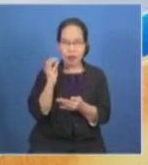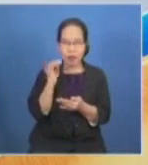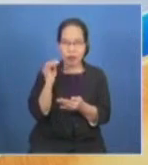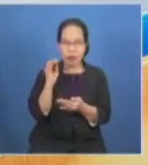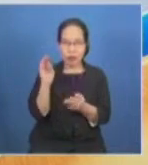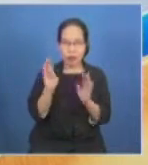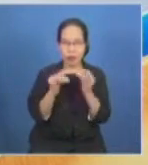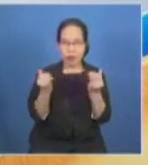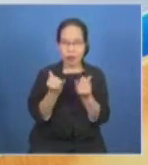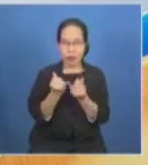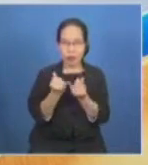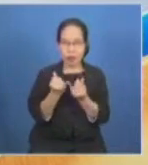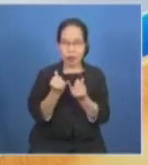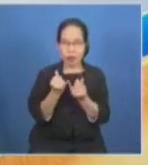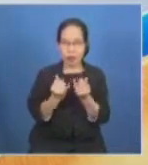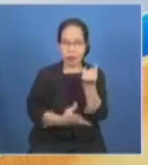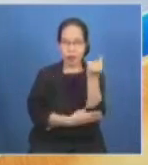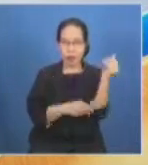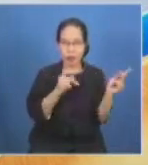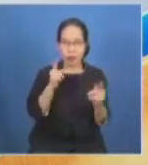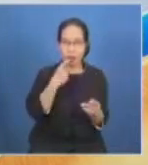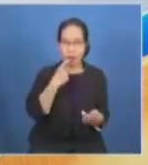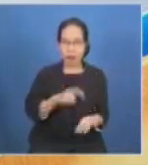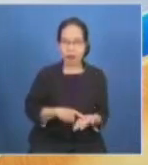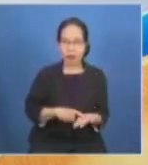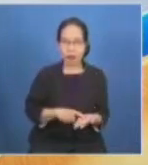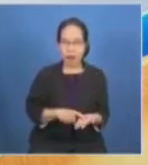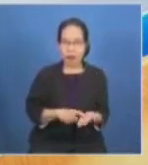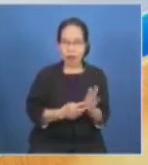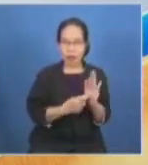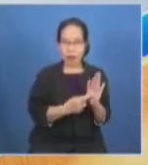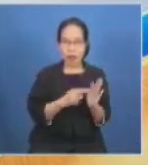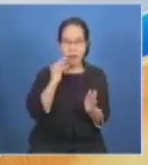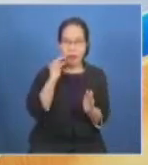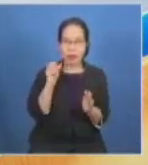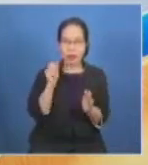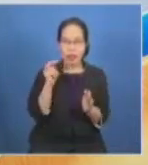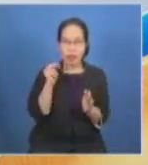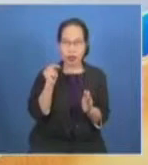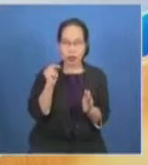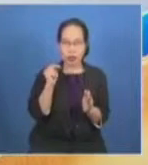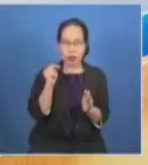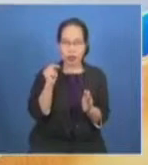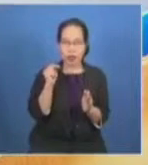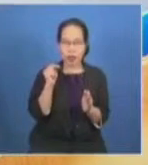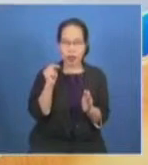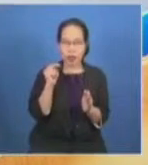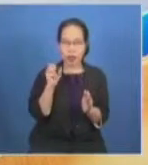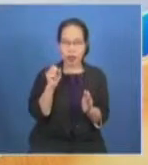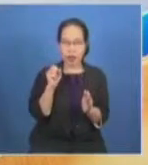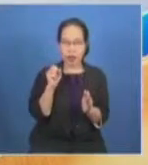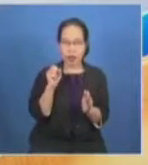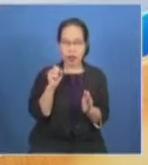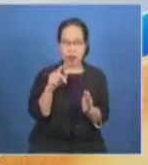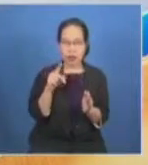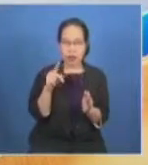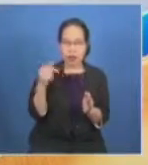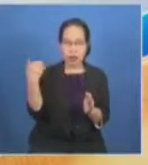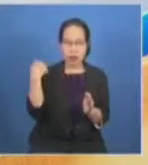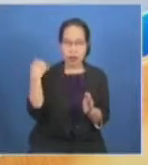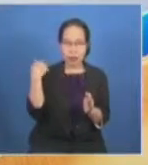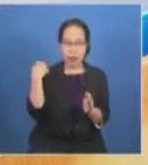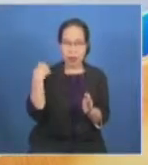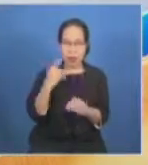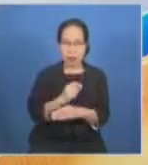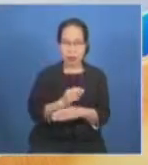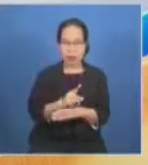Marjorie, the secretary, the barangay indigenous people mandatory representative, and the